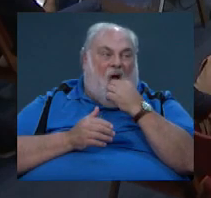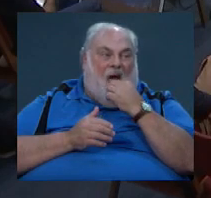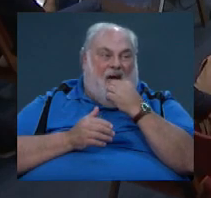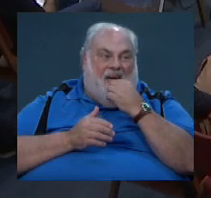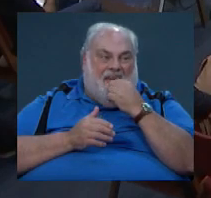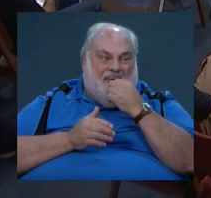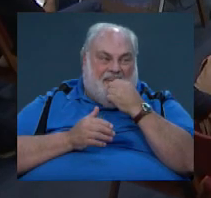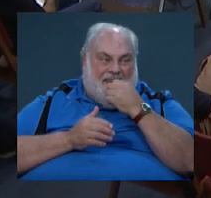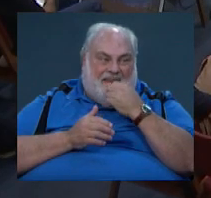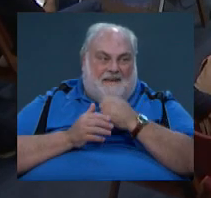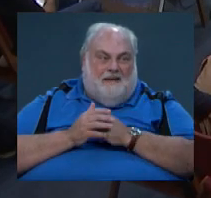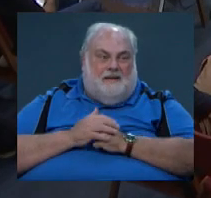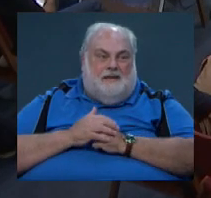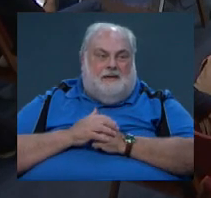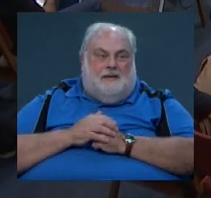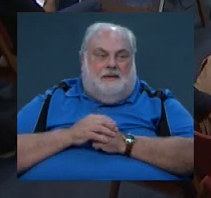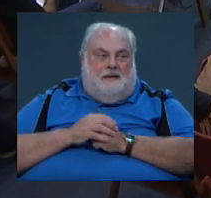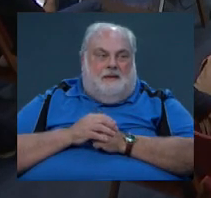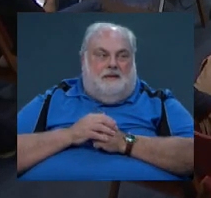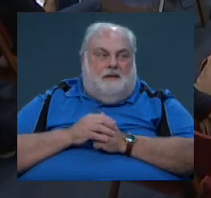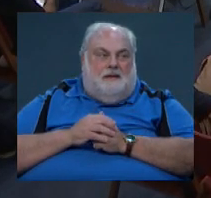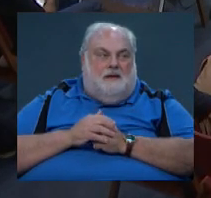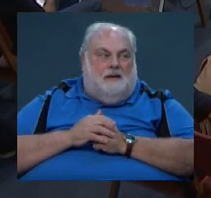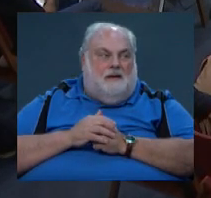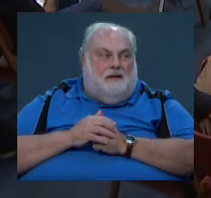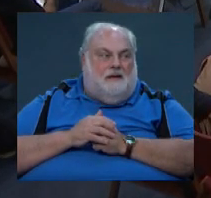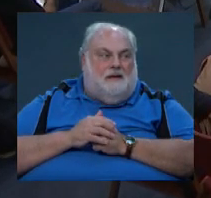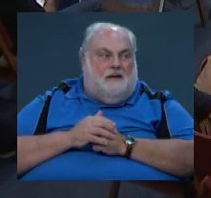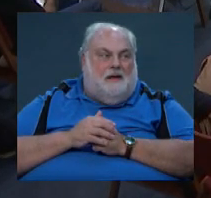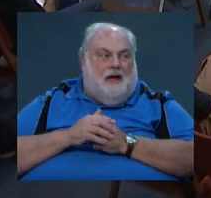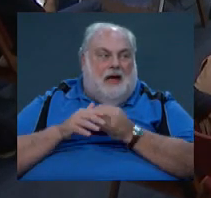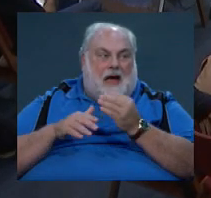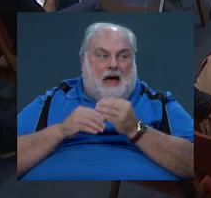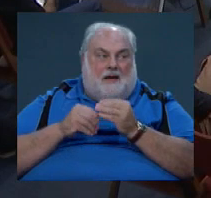If not, we'll entertain a motion. Yeah, I do have a comment.